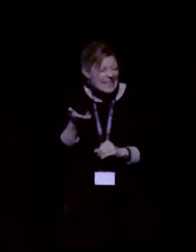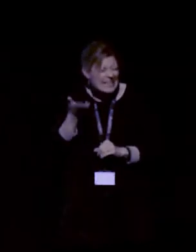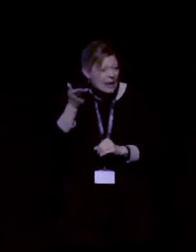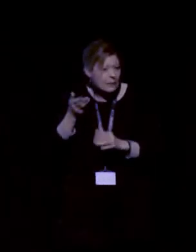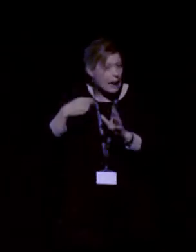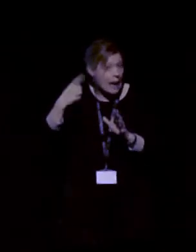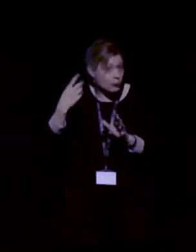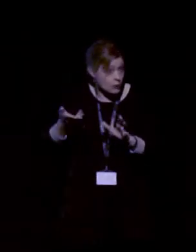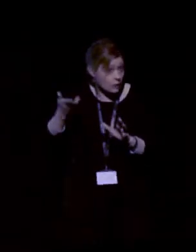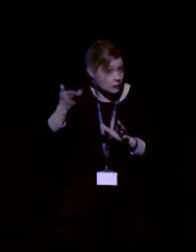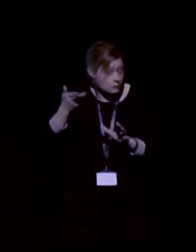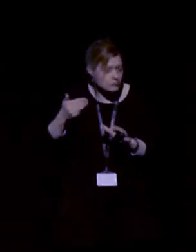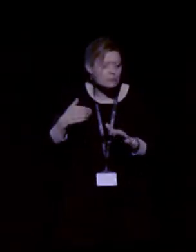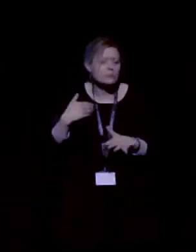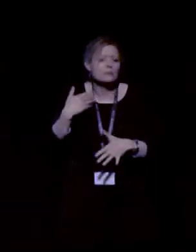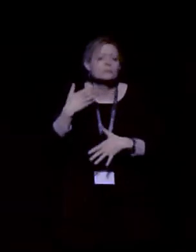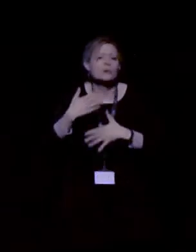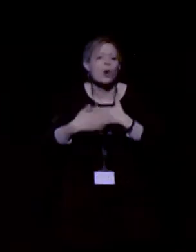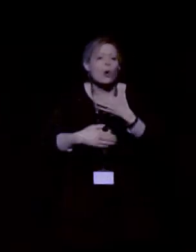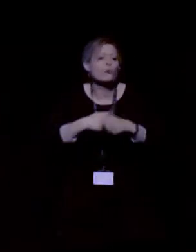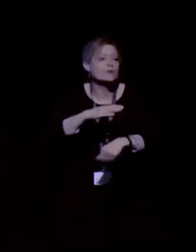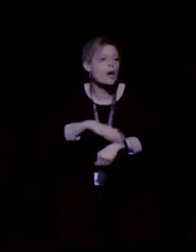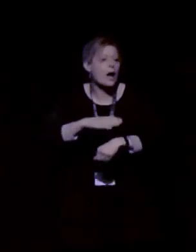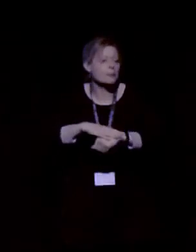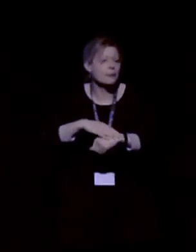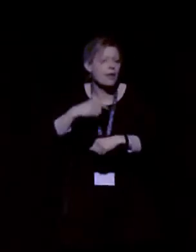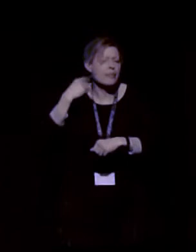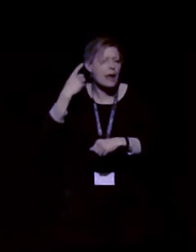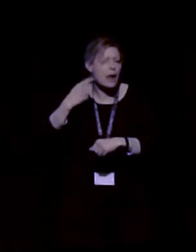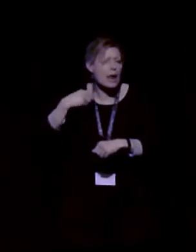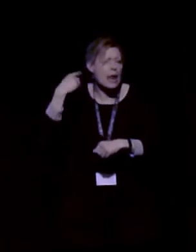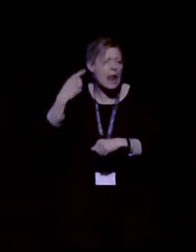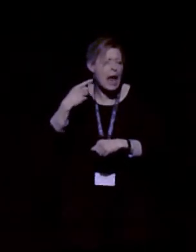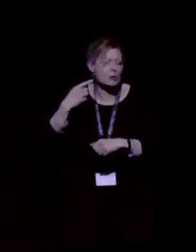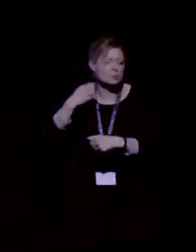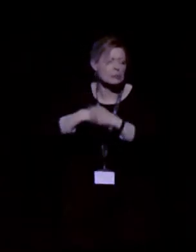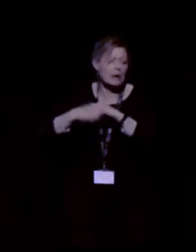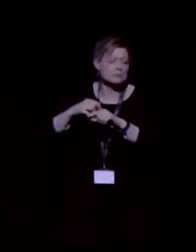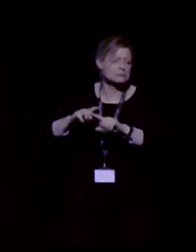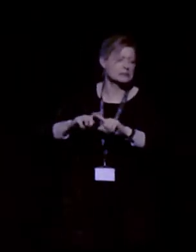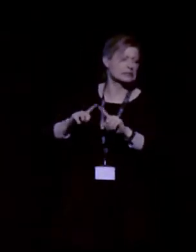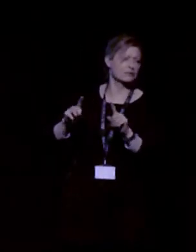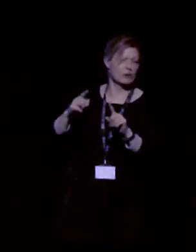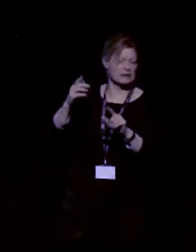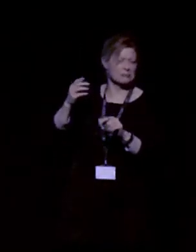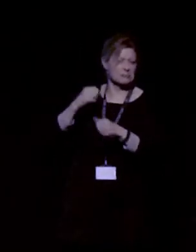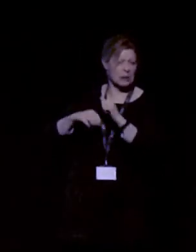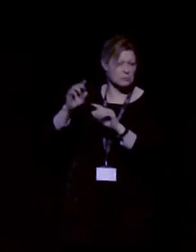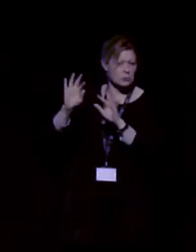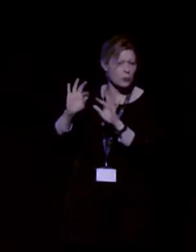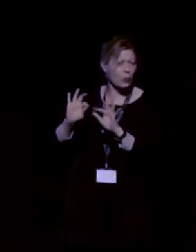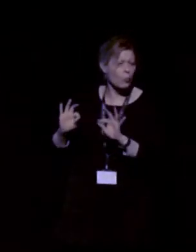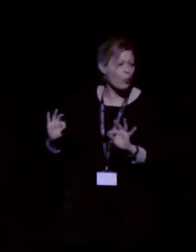then after a while their perception of loudness changes. The way that they judge the loudness of sounds changes.